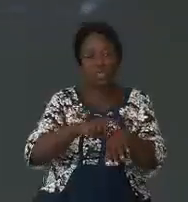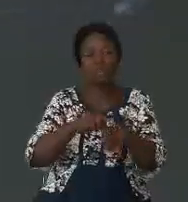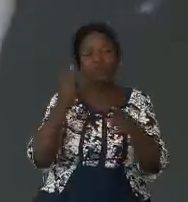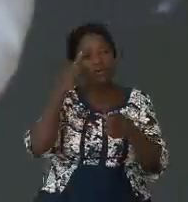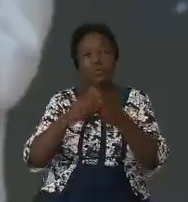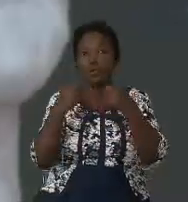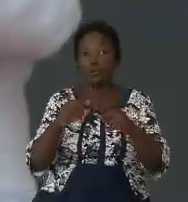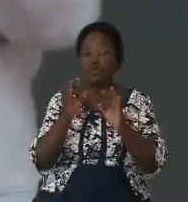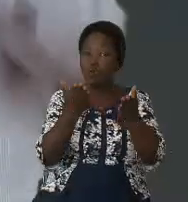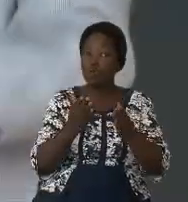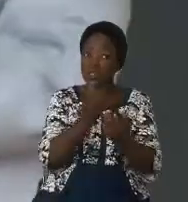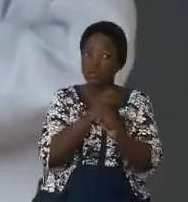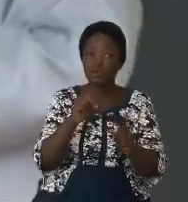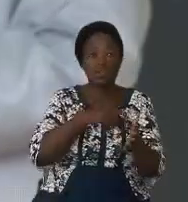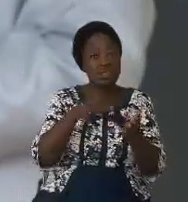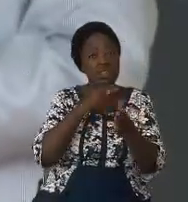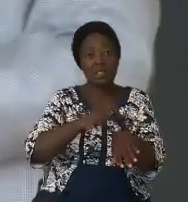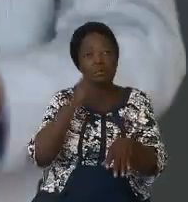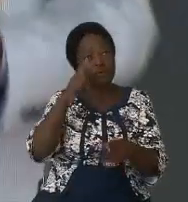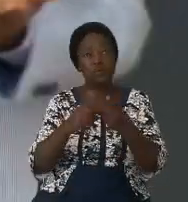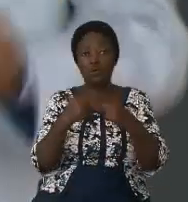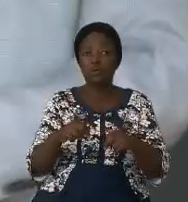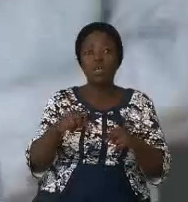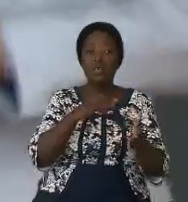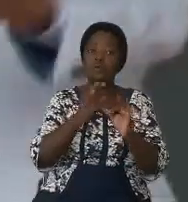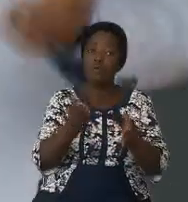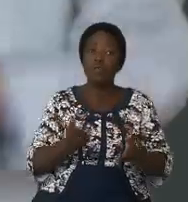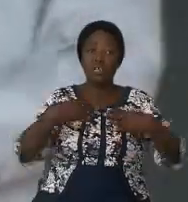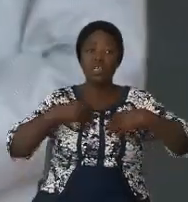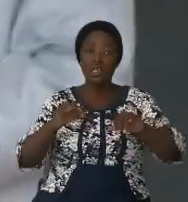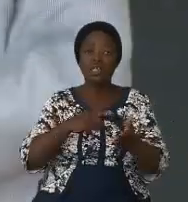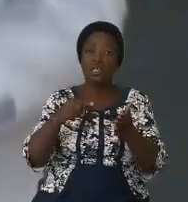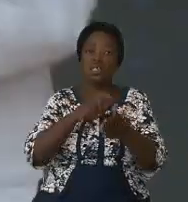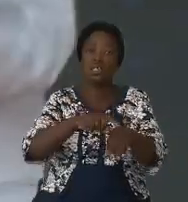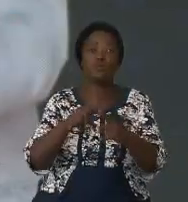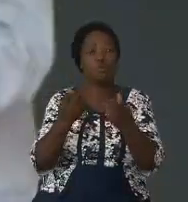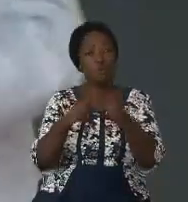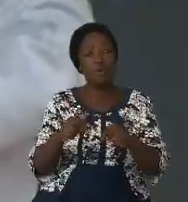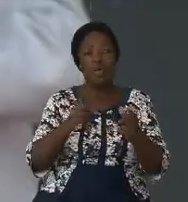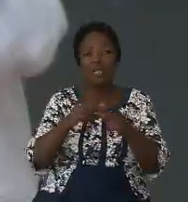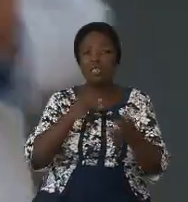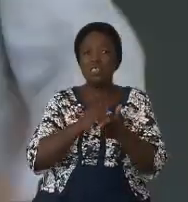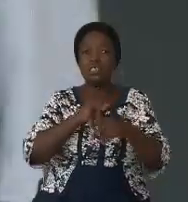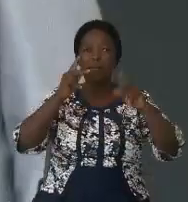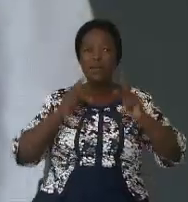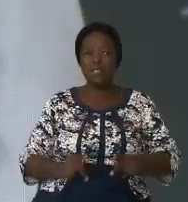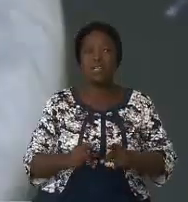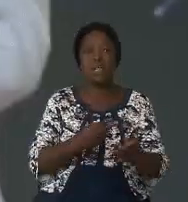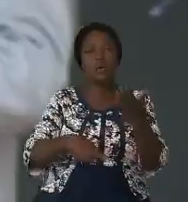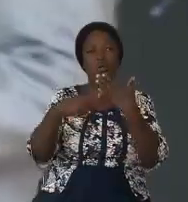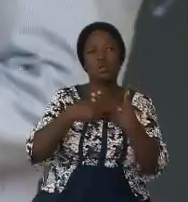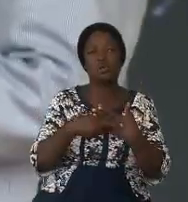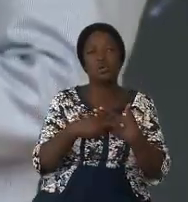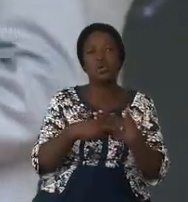If you're going to come, this is the time to come. If you want salvation, there's a time to come. If you want healing, there's a time to